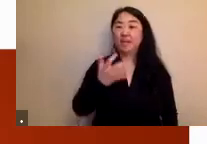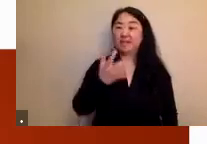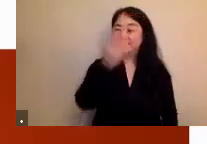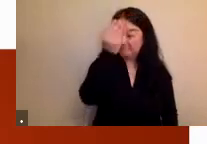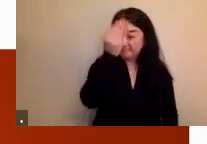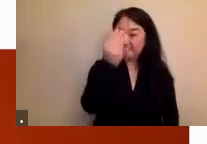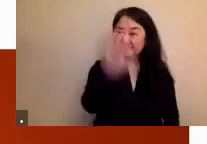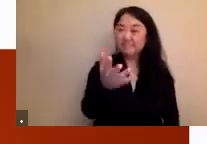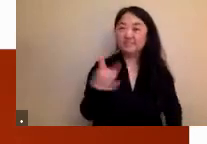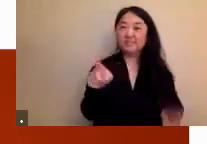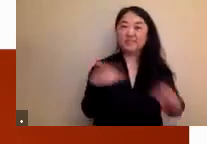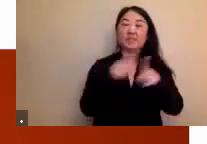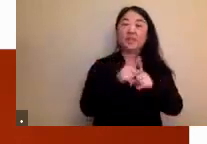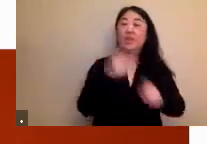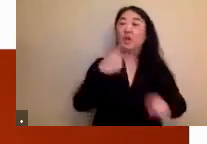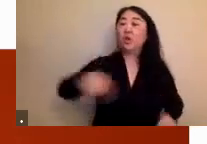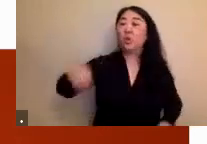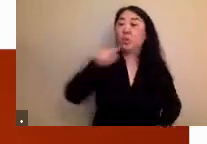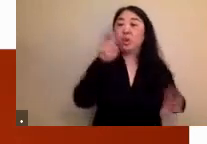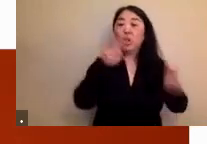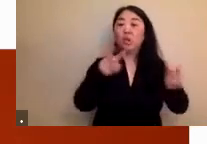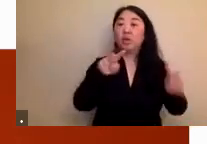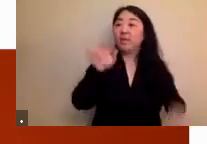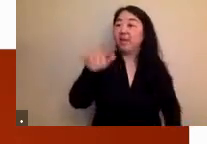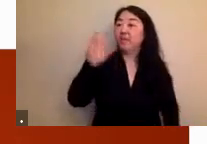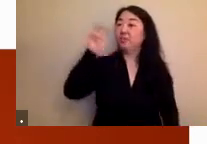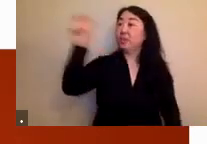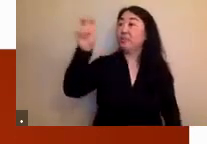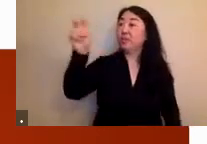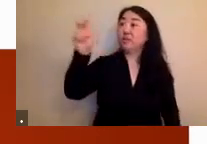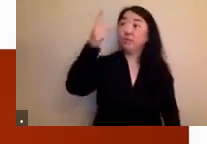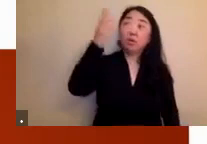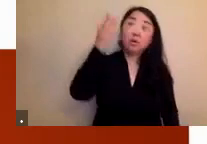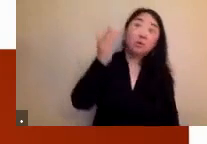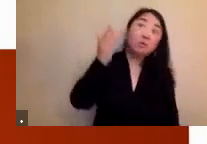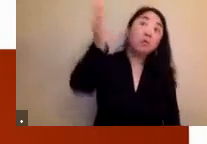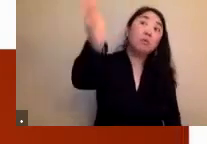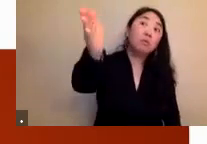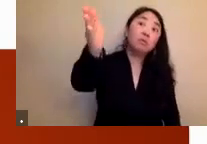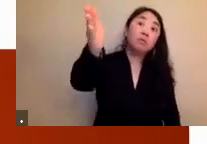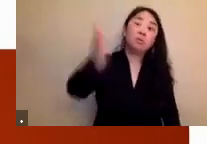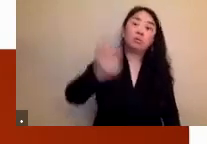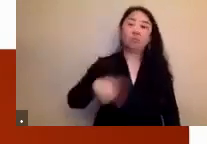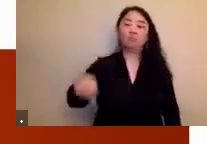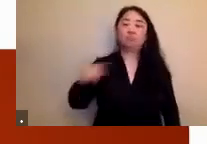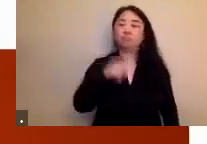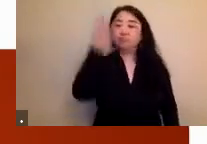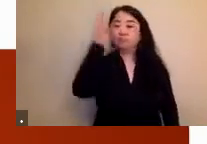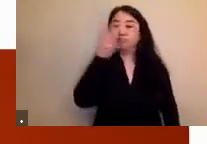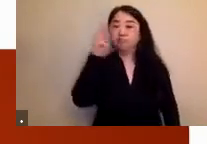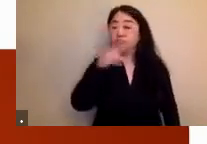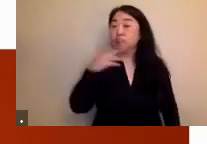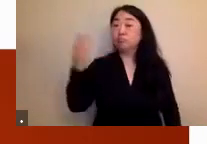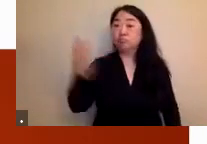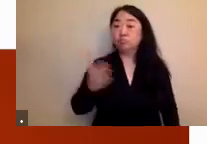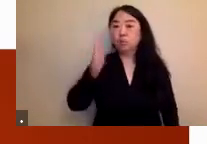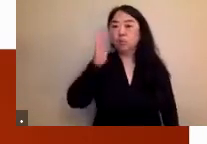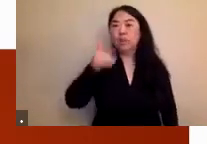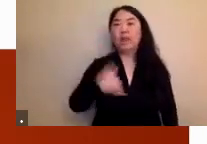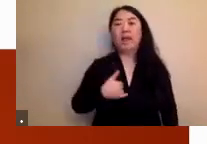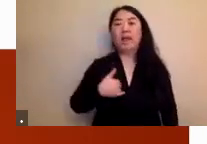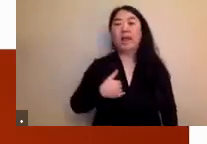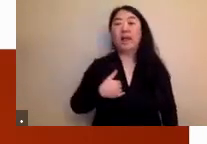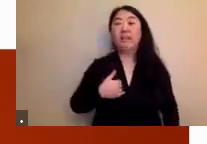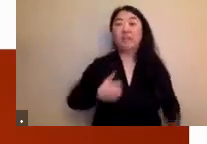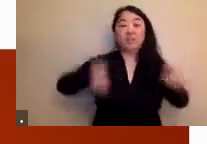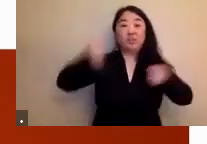at transportation in the future, what we have realized is that there are going to be less drivers out